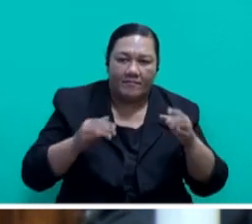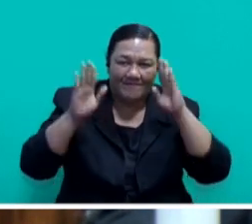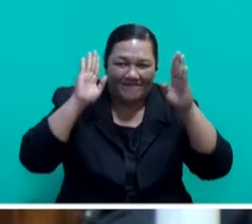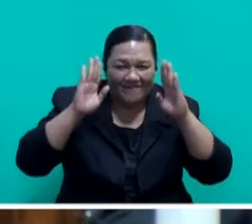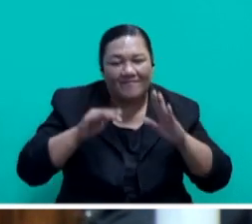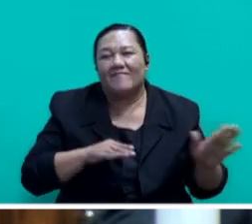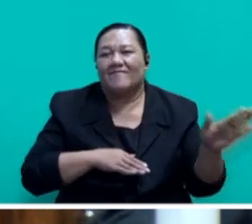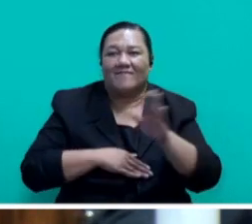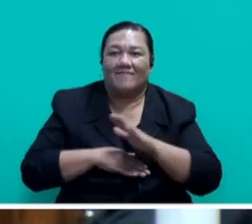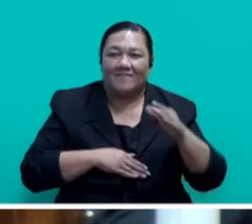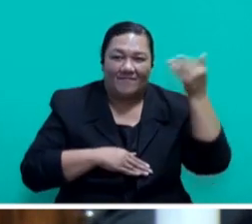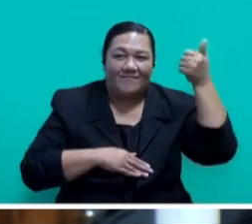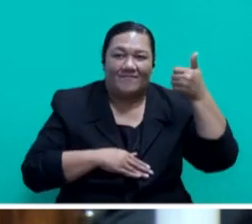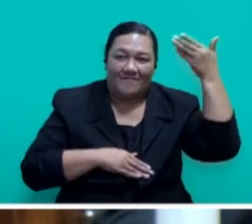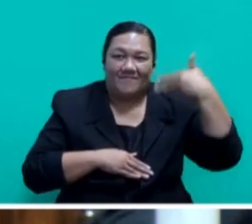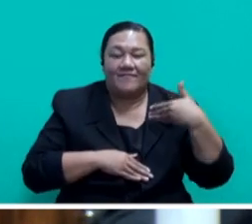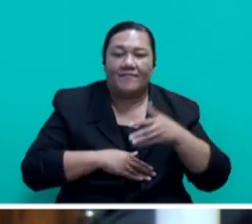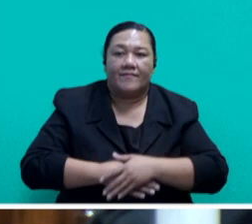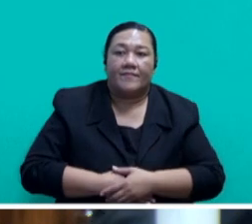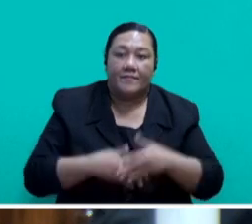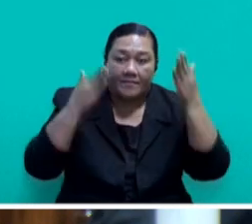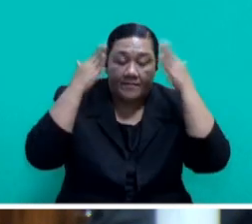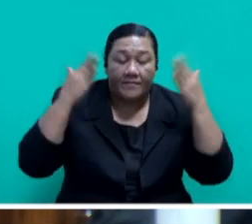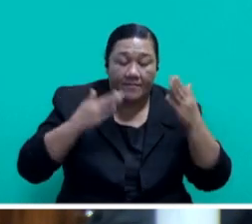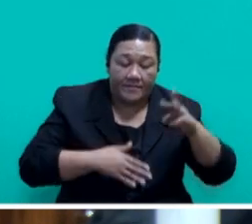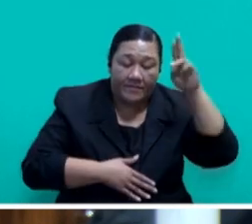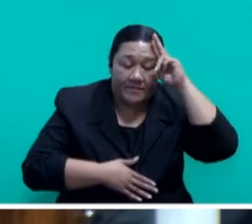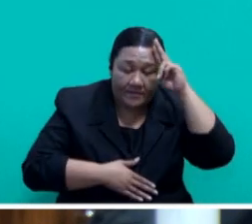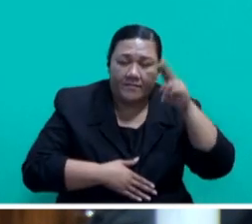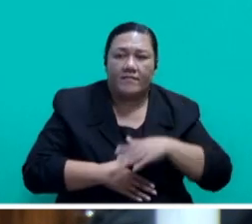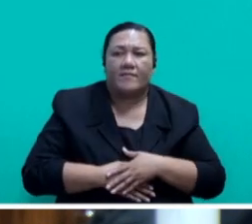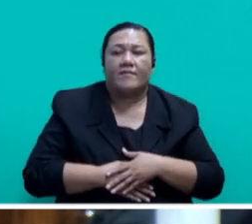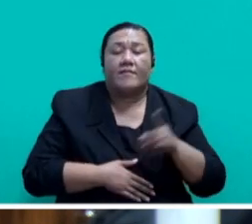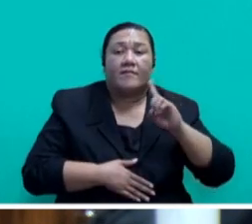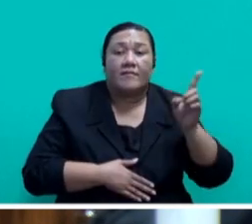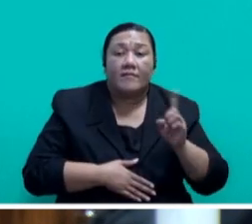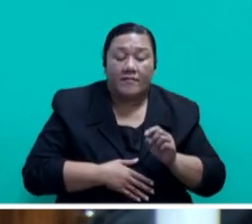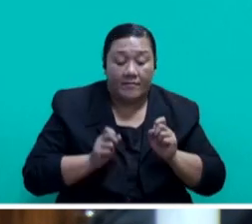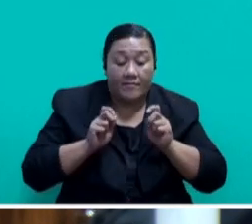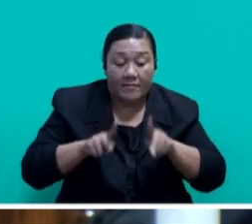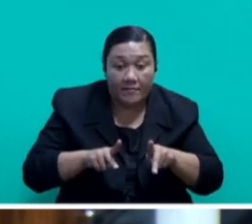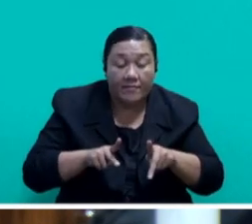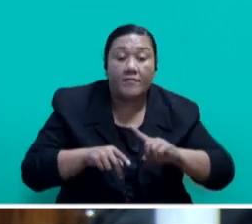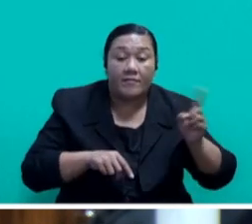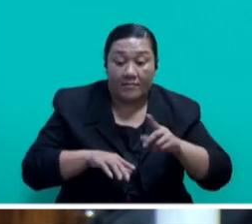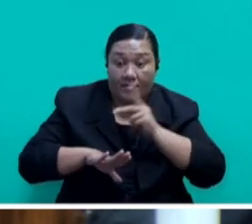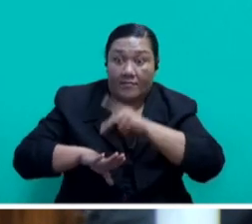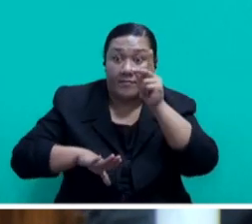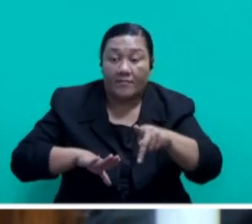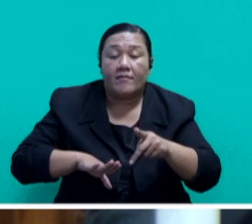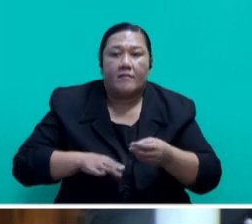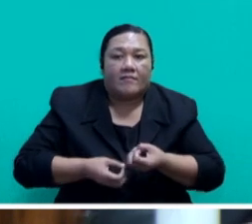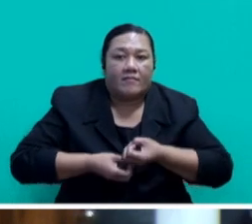Mr. Speaker, sir, it is with great privilege and deep appreciation that I address this august House to express my explicit